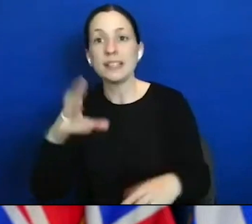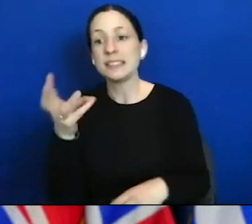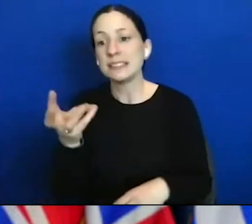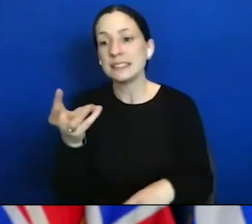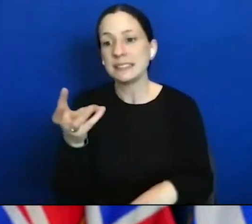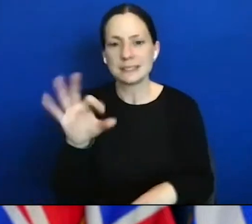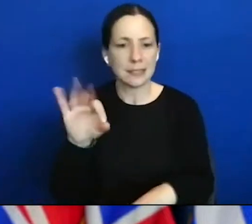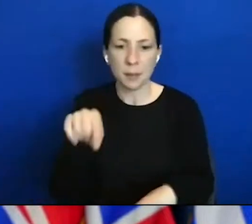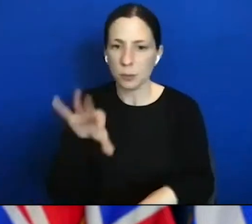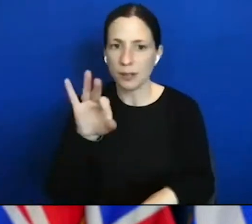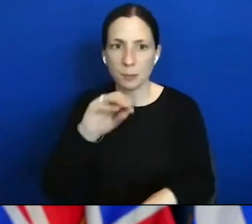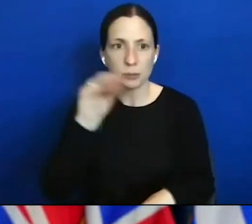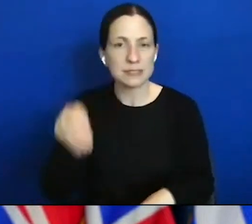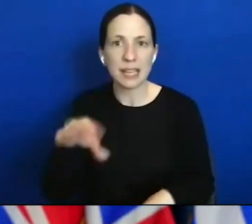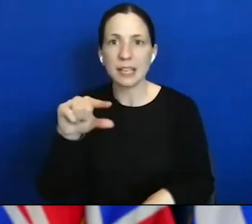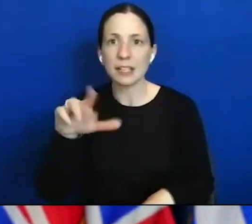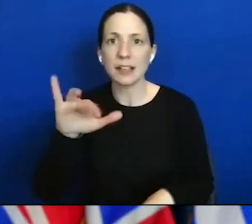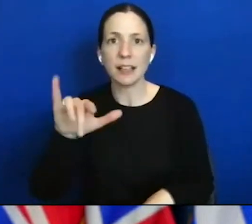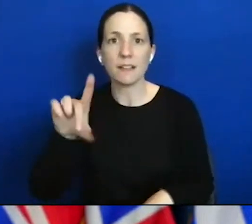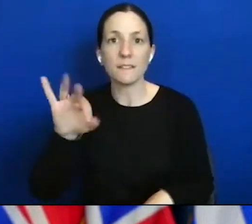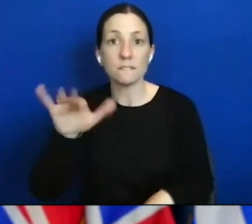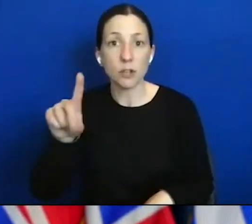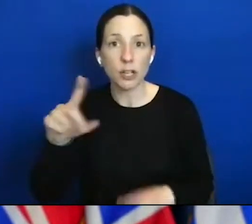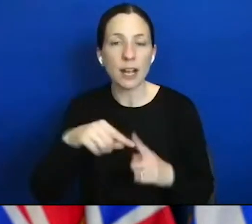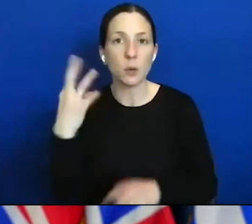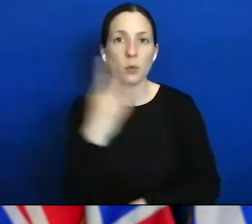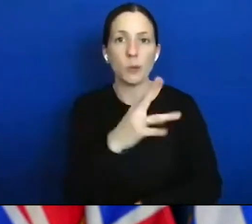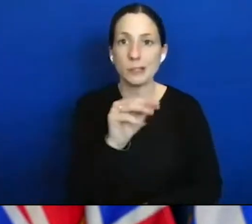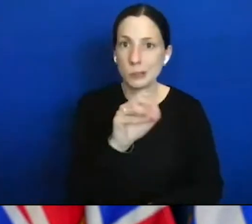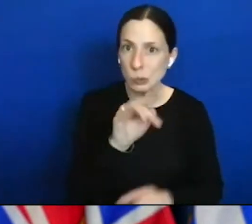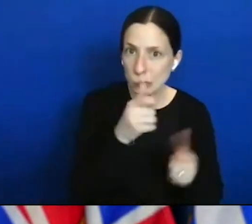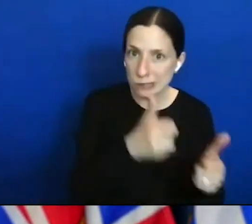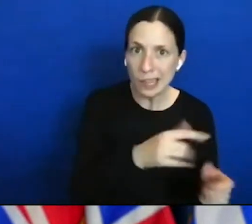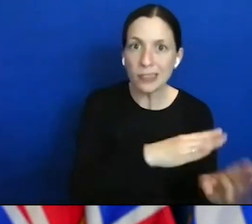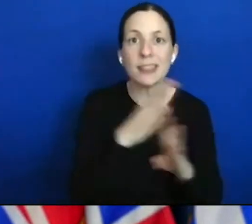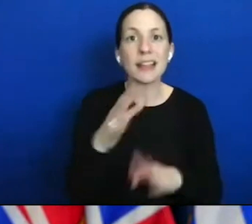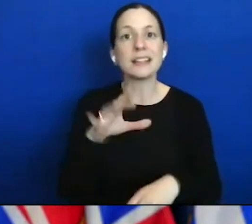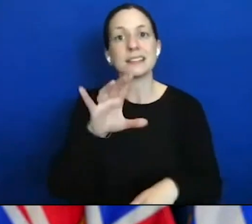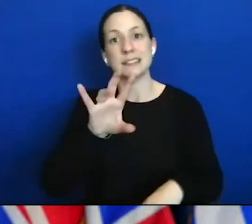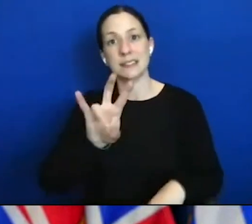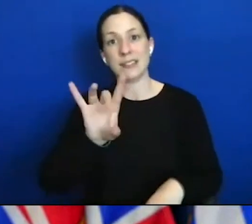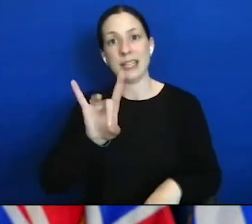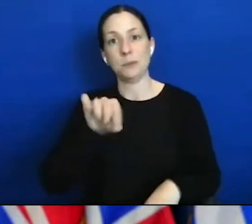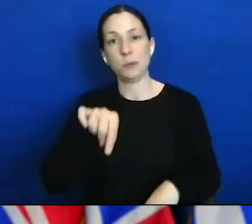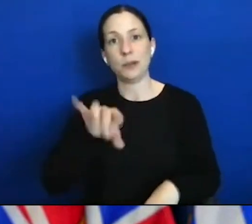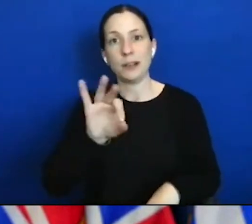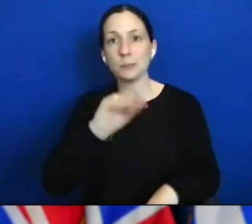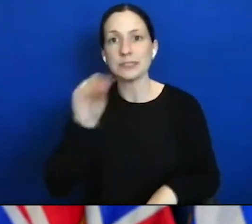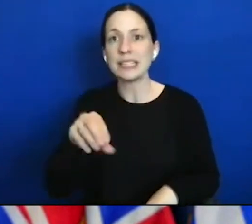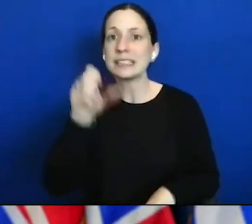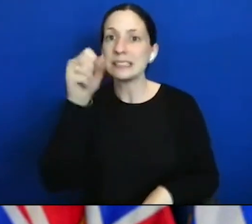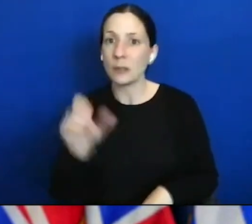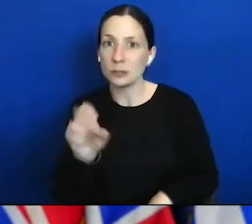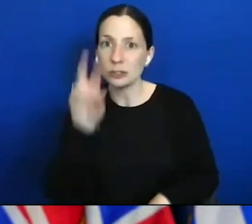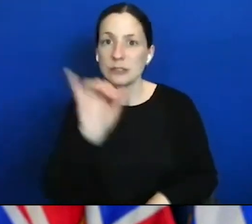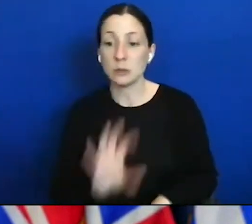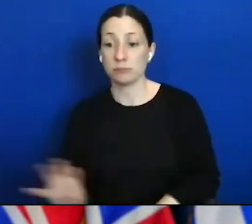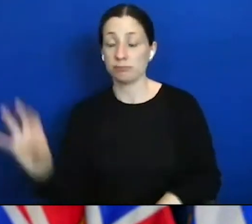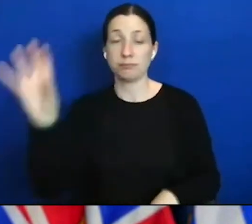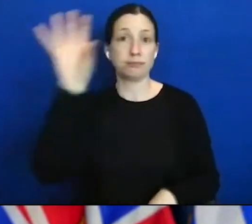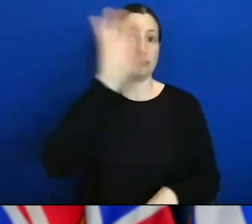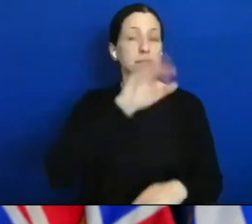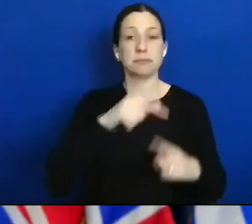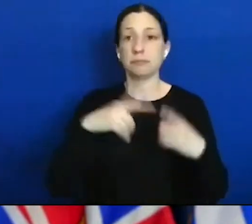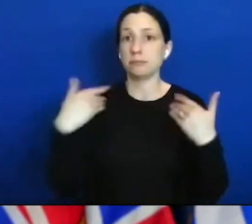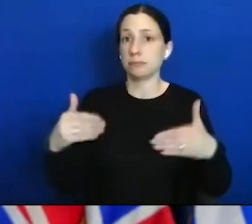in Guildford, 71% in West Newton, and 75.8% in South Surrey. So across Surrey, we've